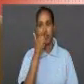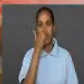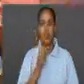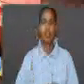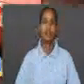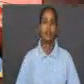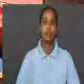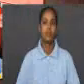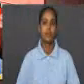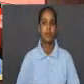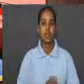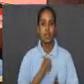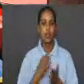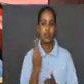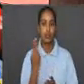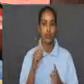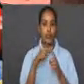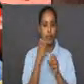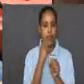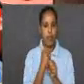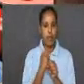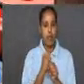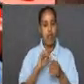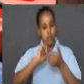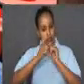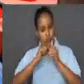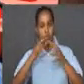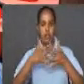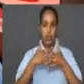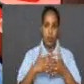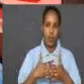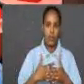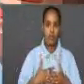versatile. It is used to make sporting equipment,